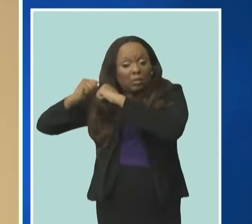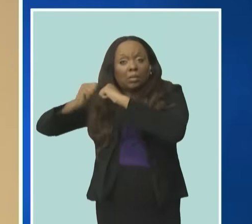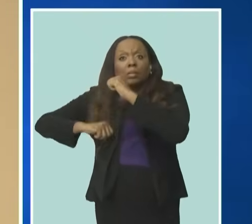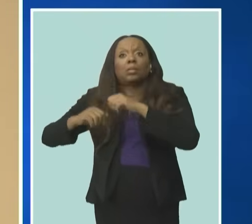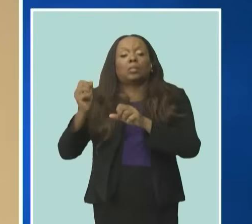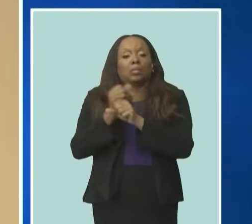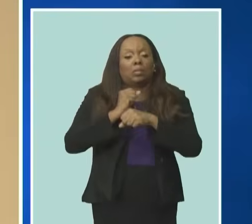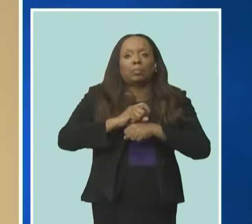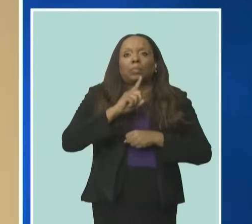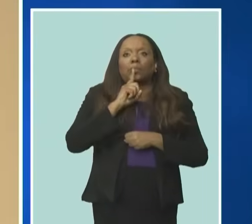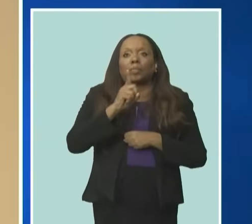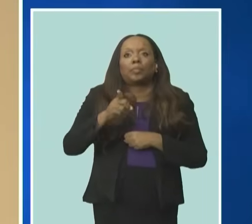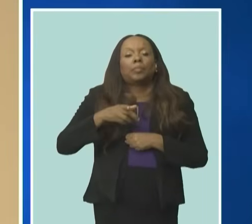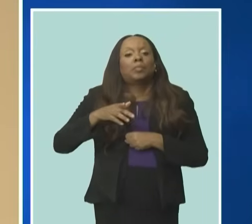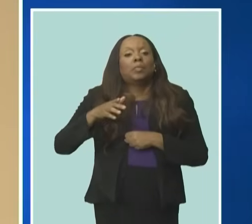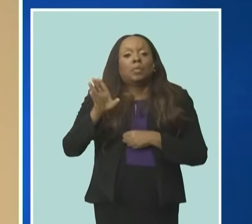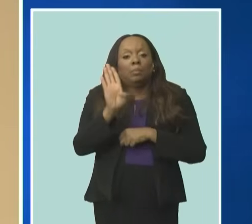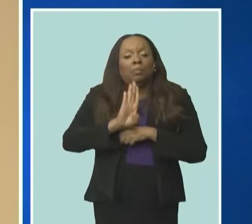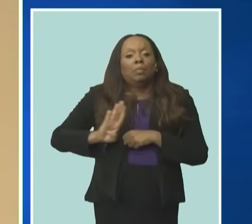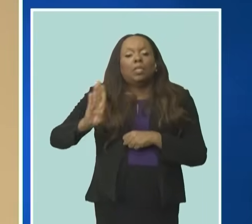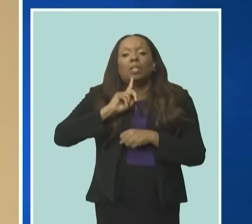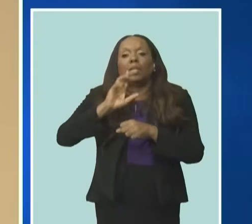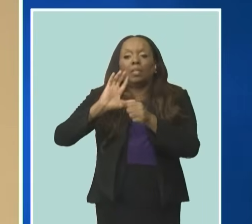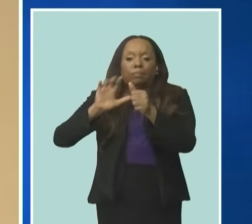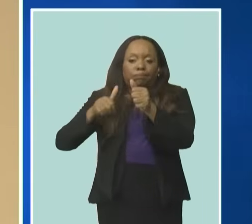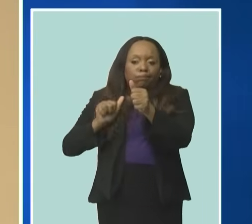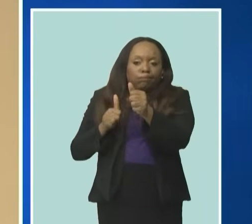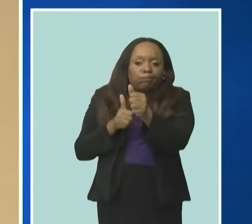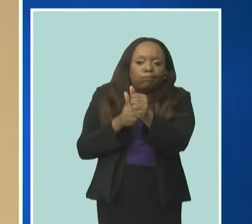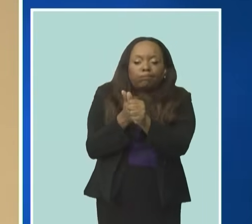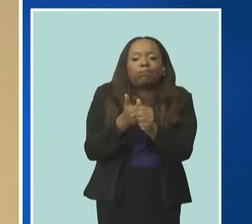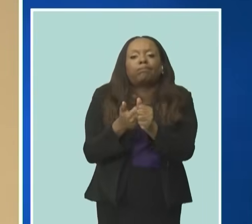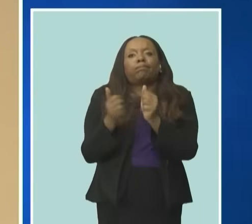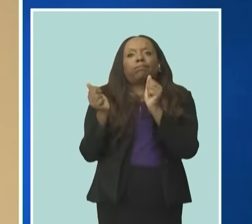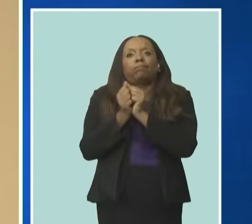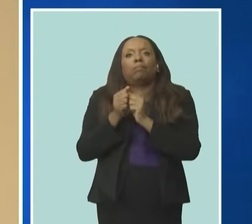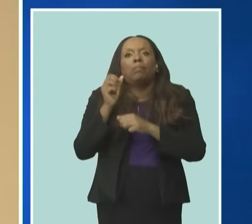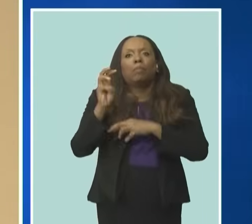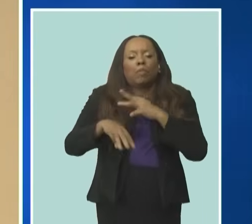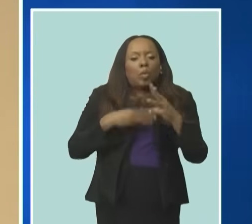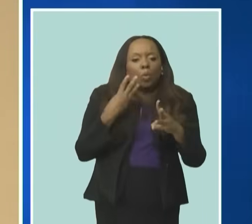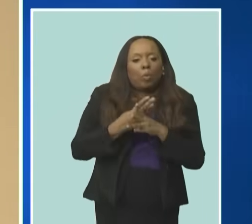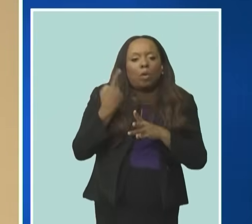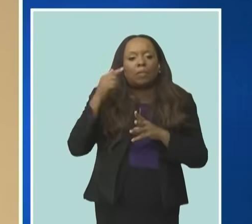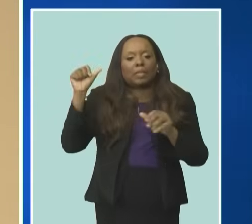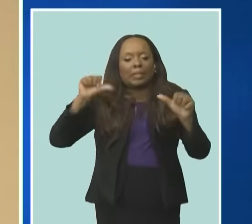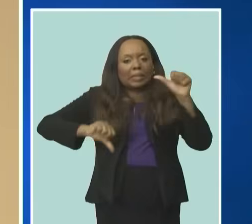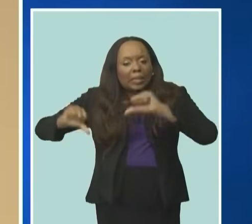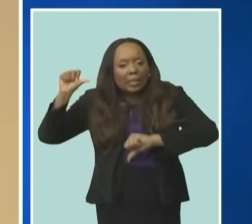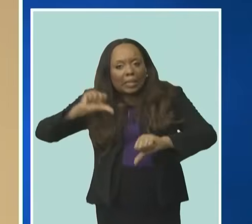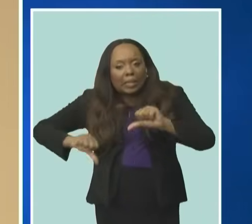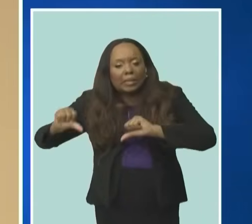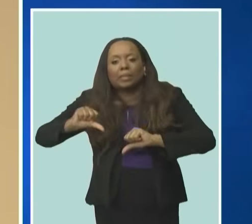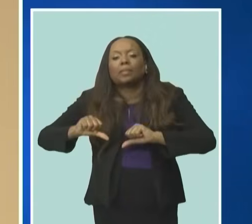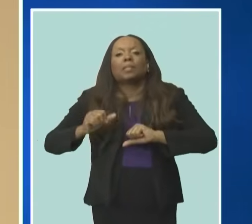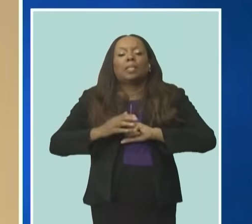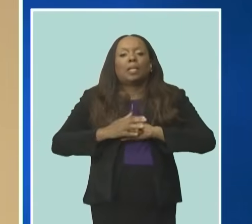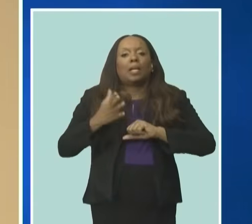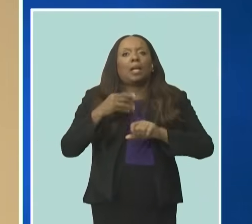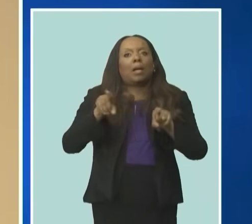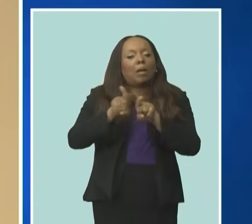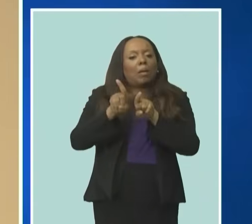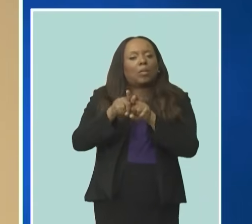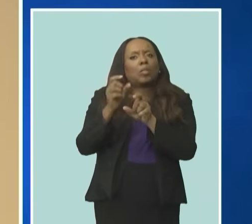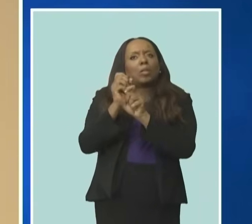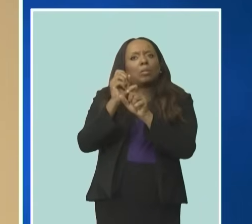our nation keeps pace with the rapidly evolving world of measurement science, backed by the appropriate